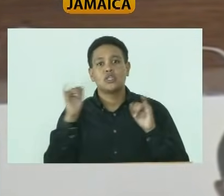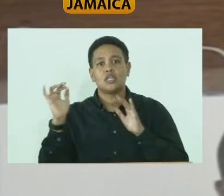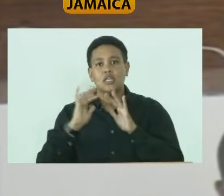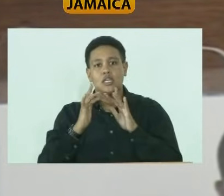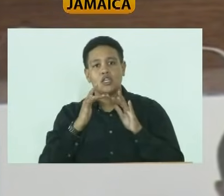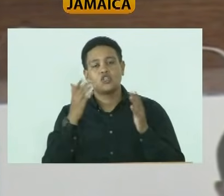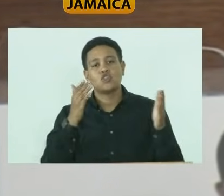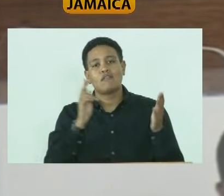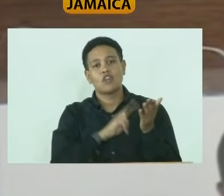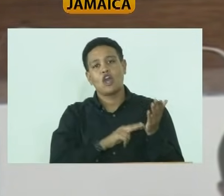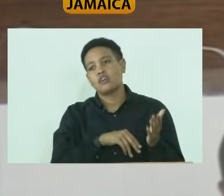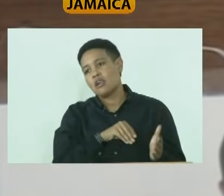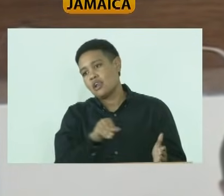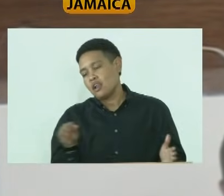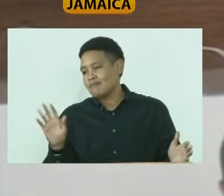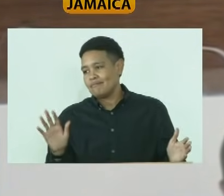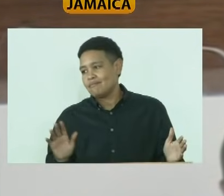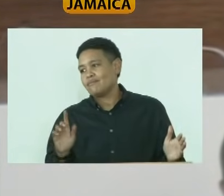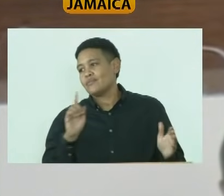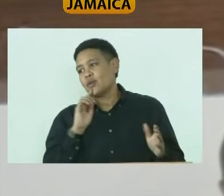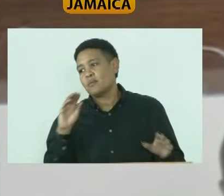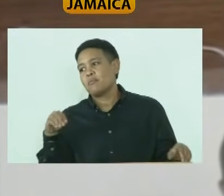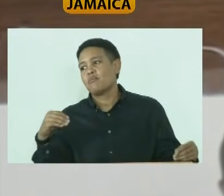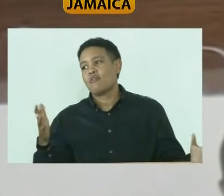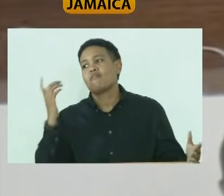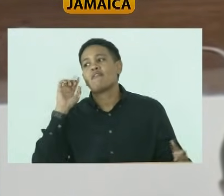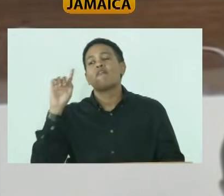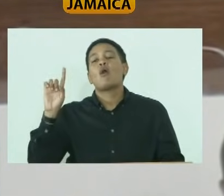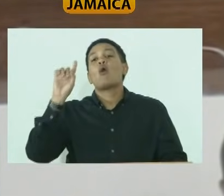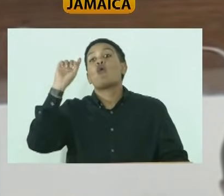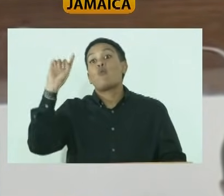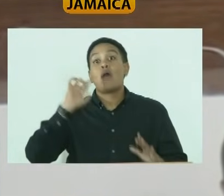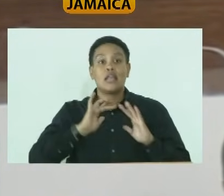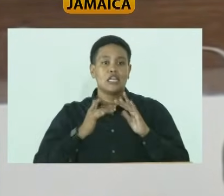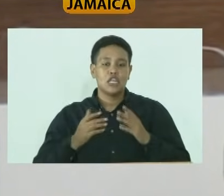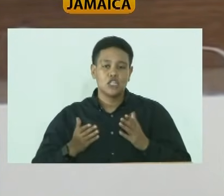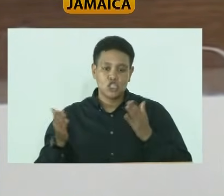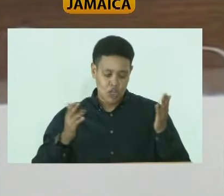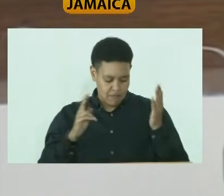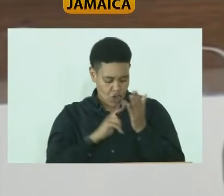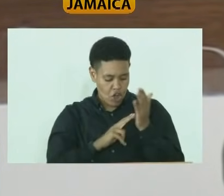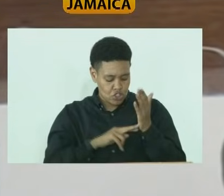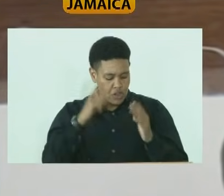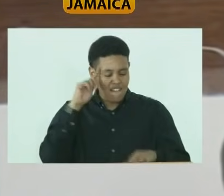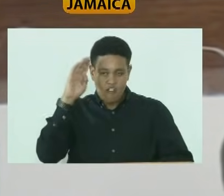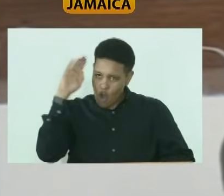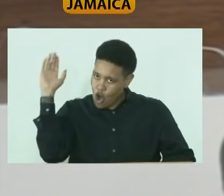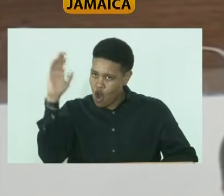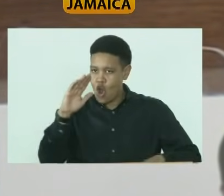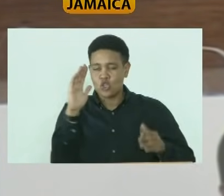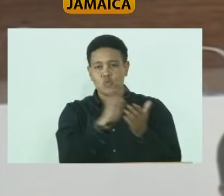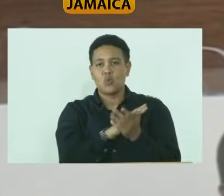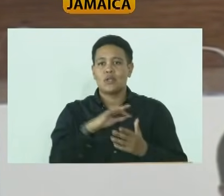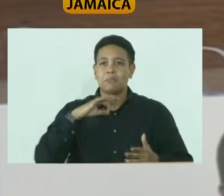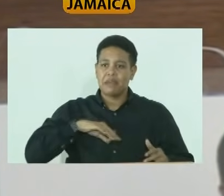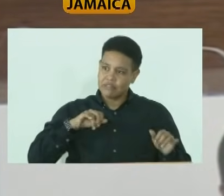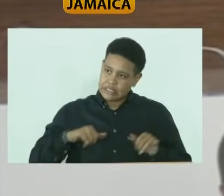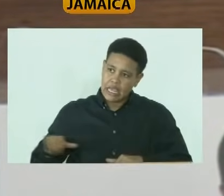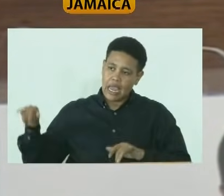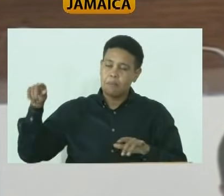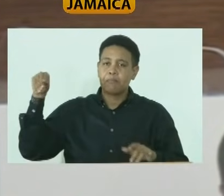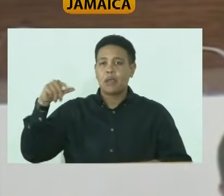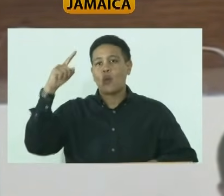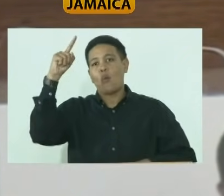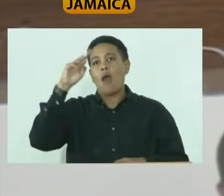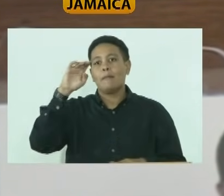service contracts, providing instead for a single internet service contract for all schools. And again, I want